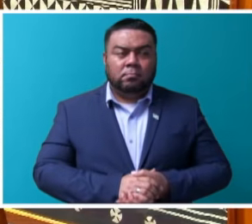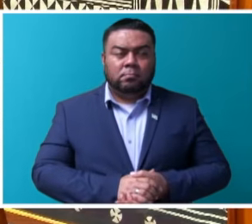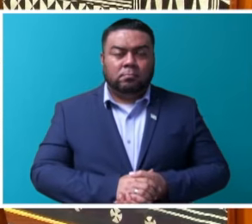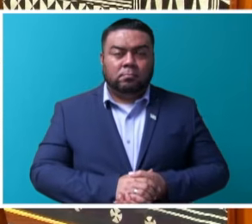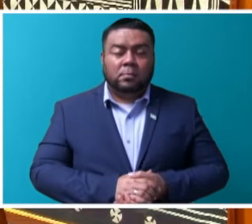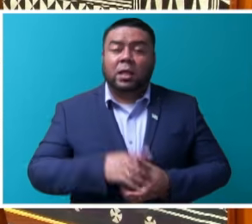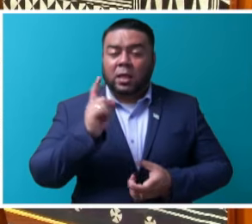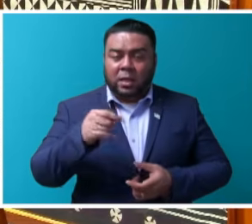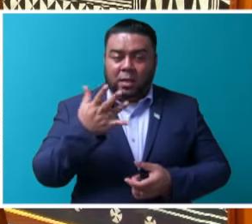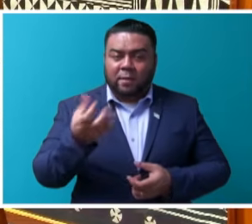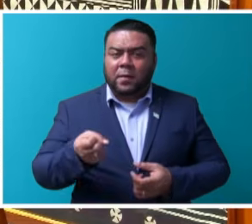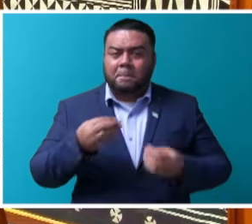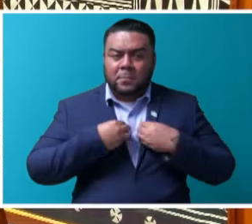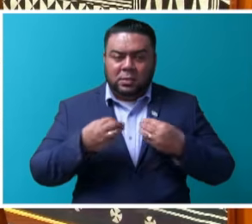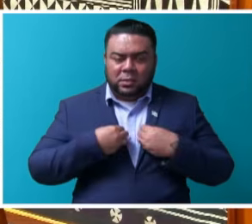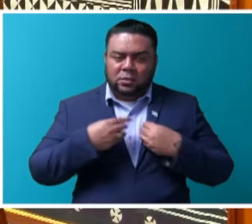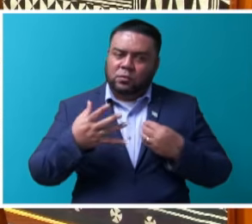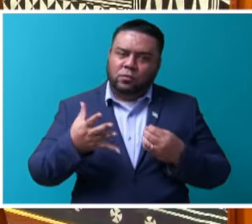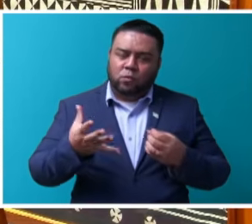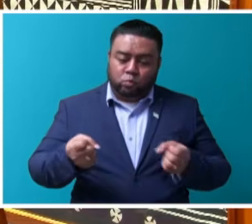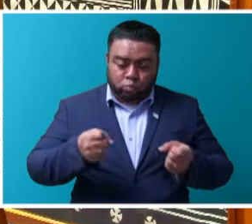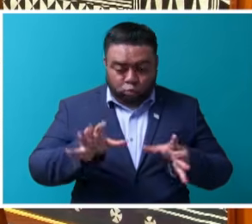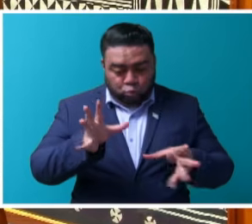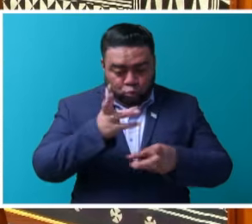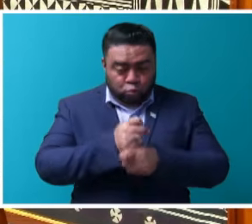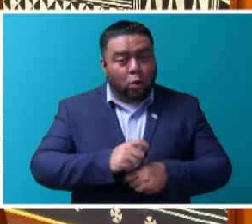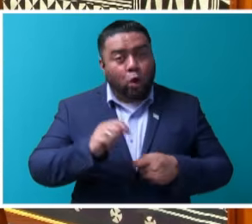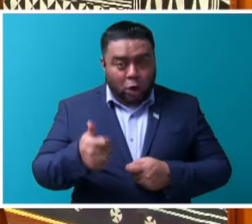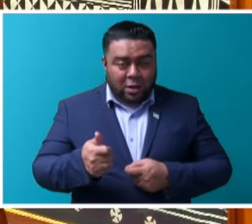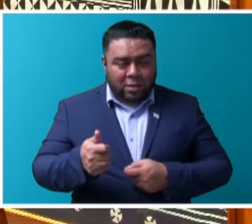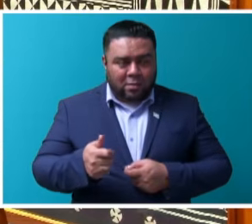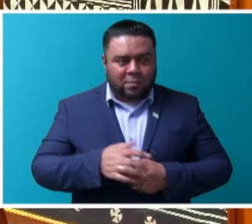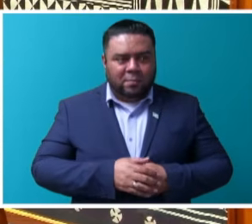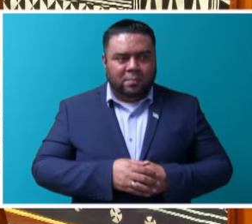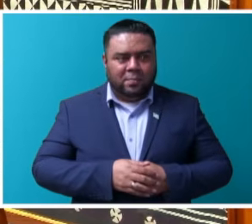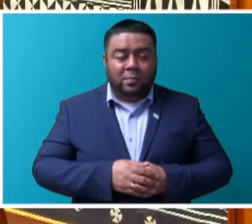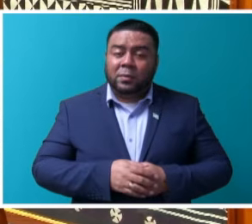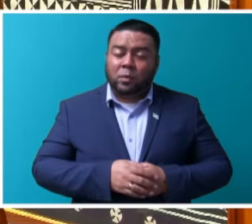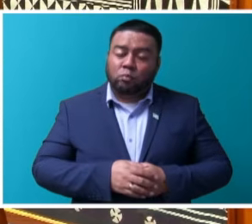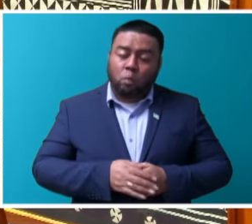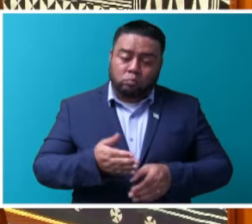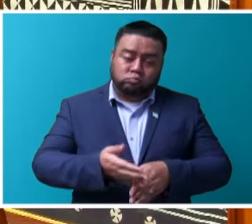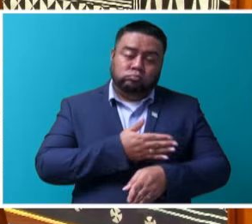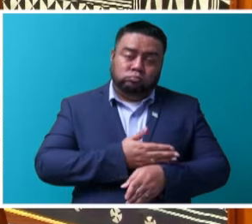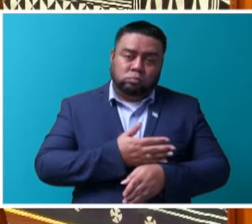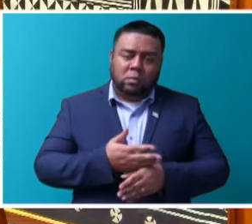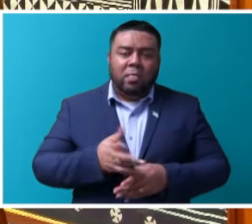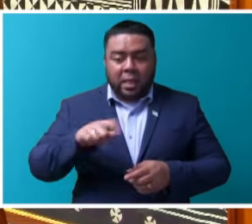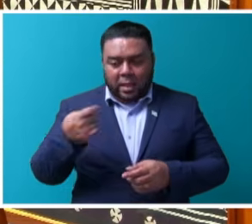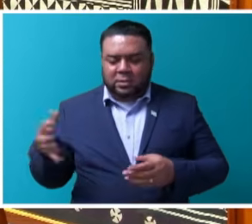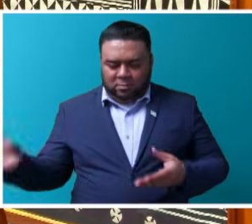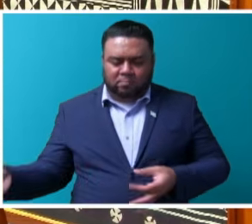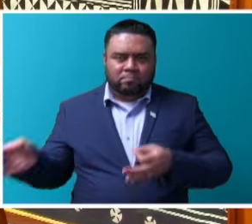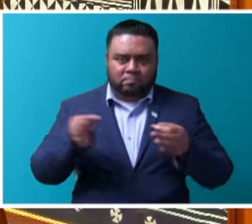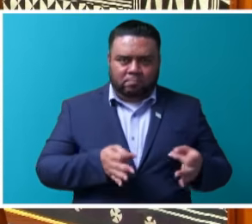In the event business for any given day is concluded early or earlier, the next business may be brought